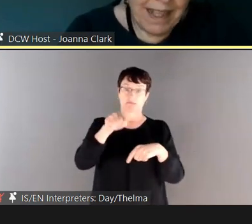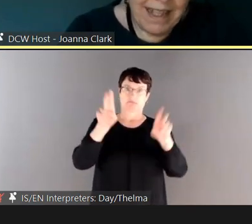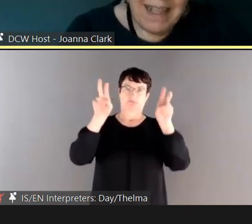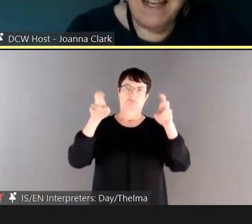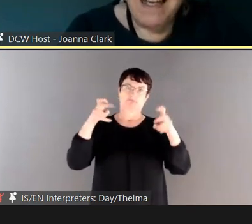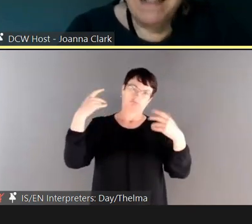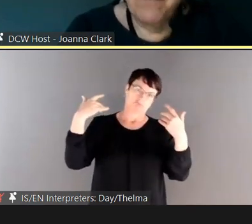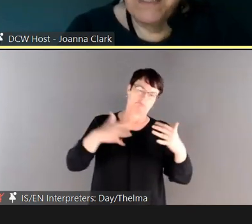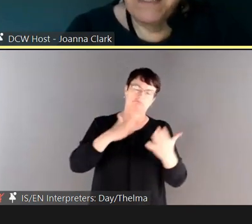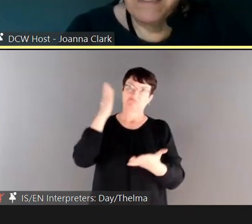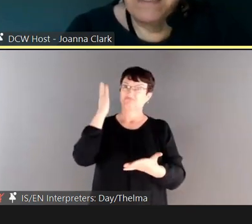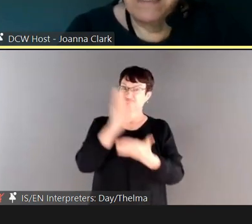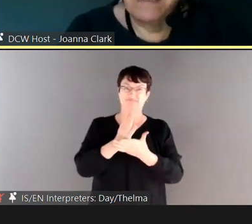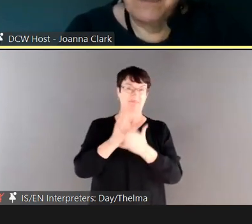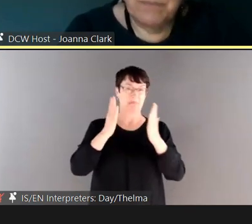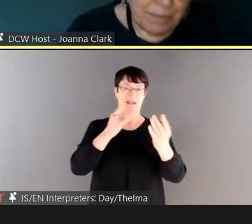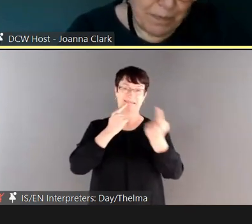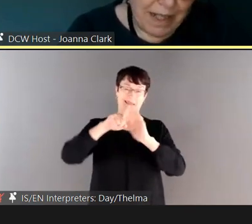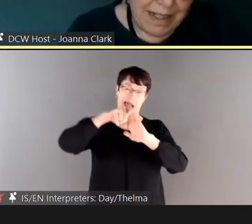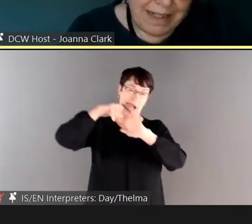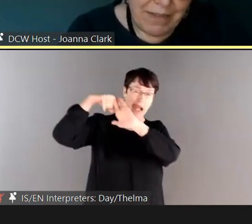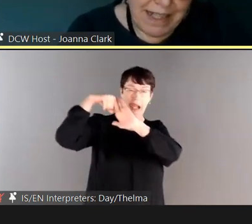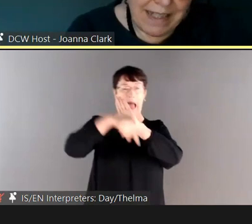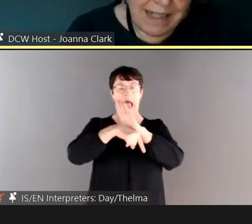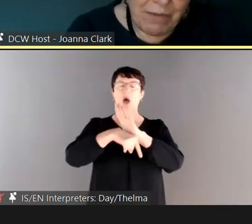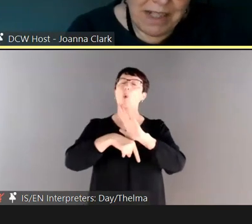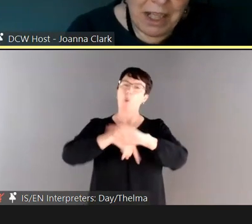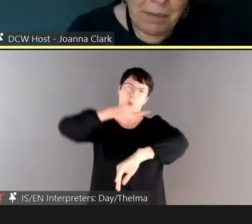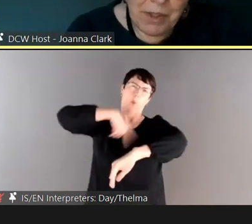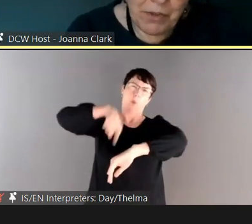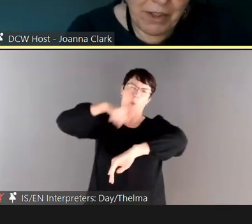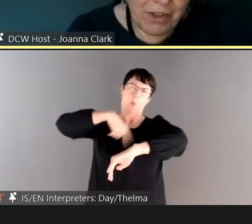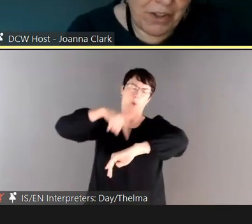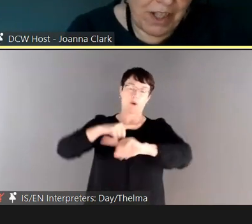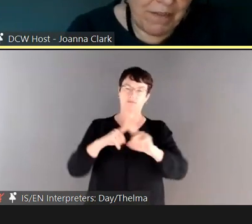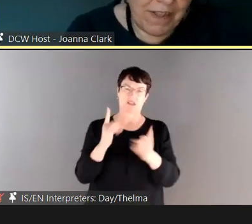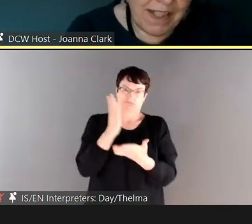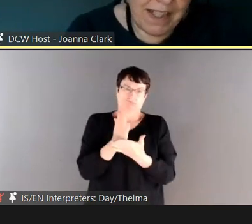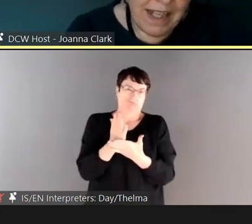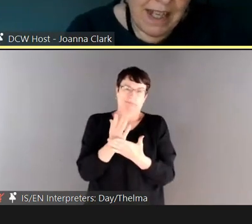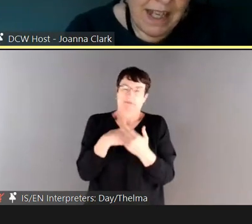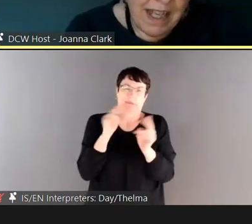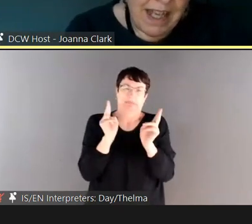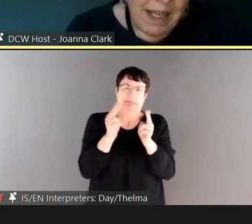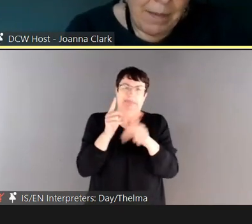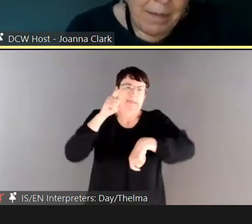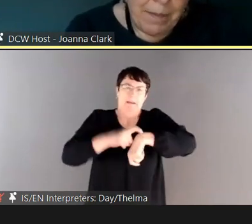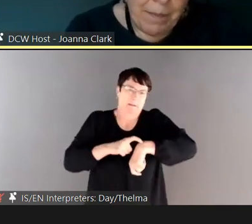and obviously, you know, there's only time to scratch the surface,